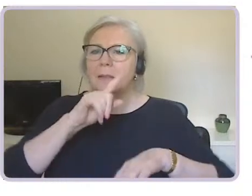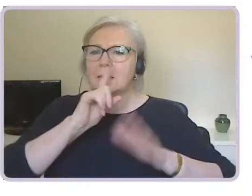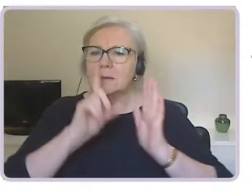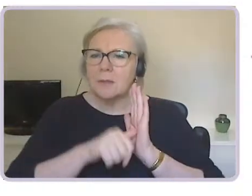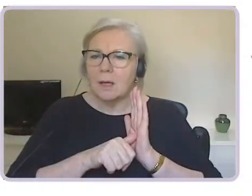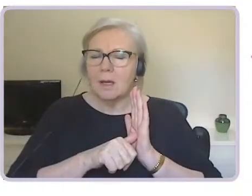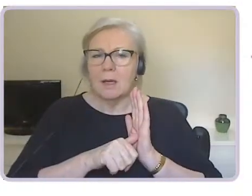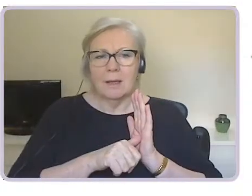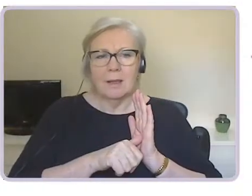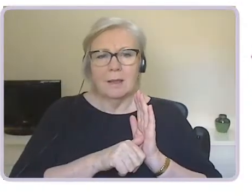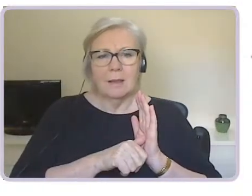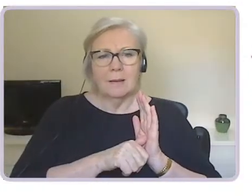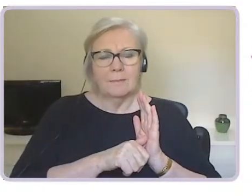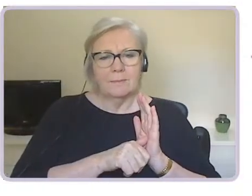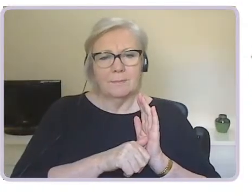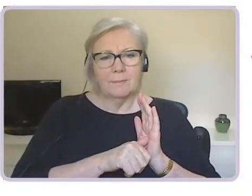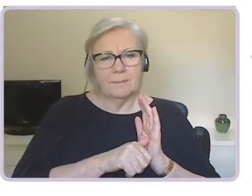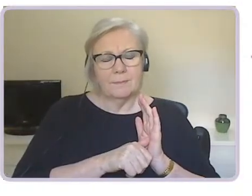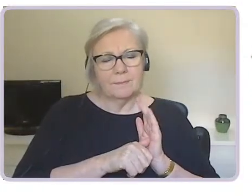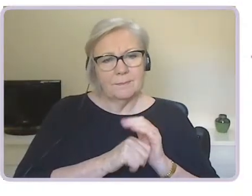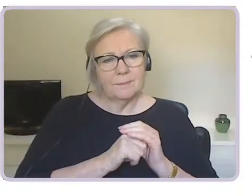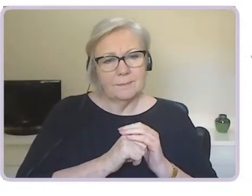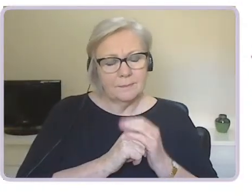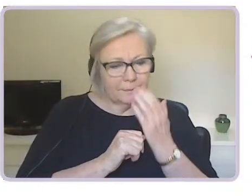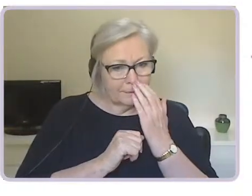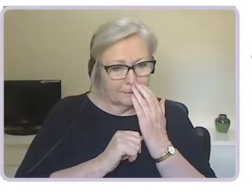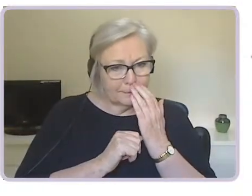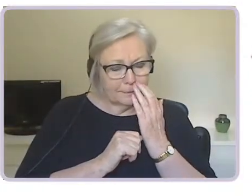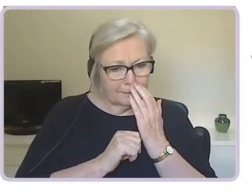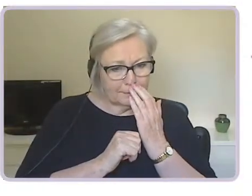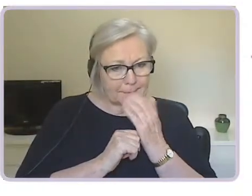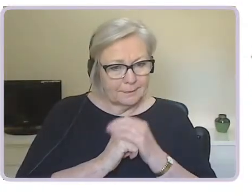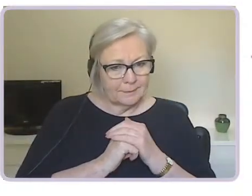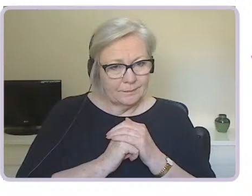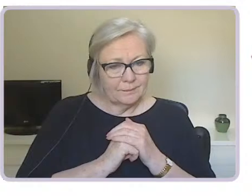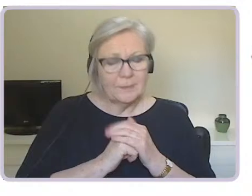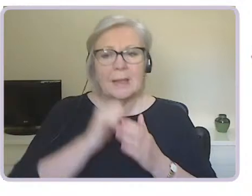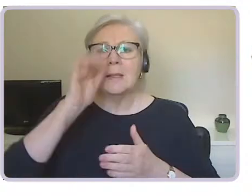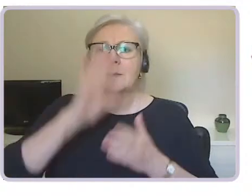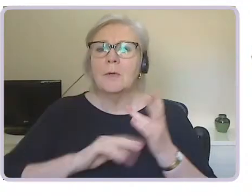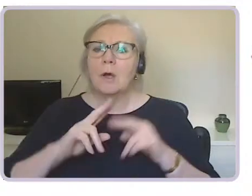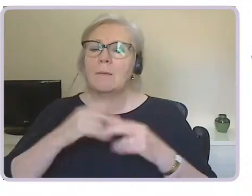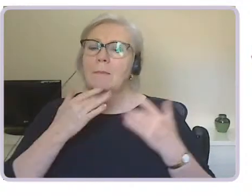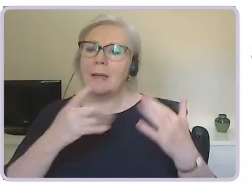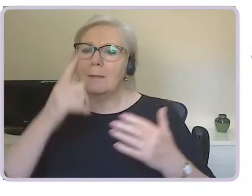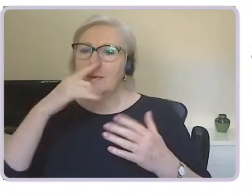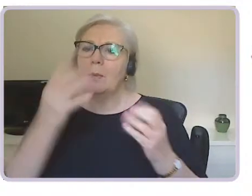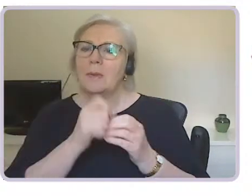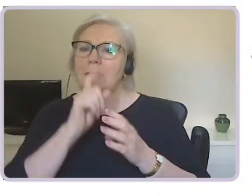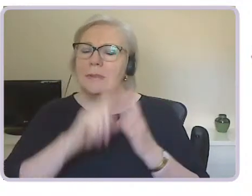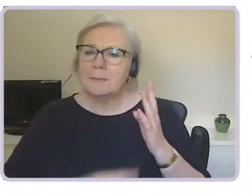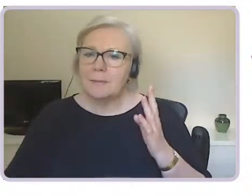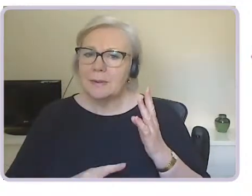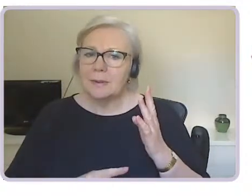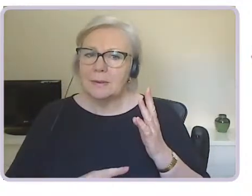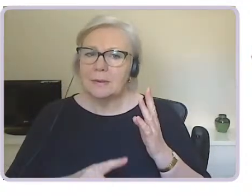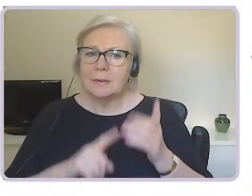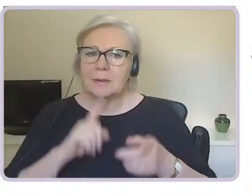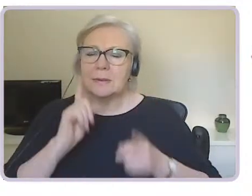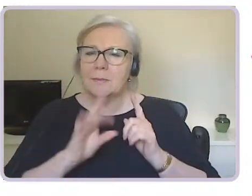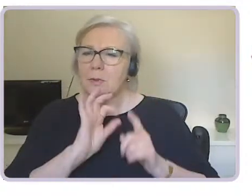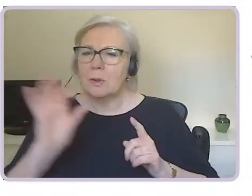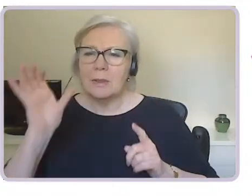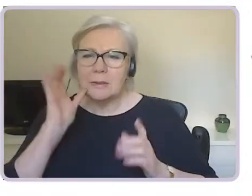parts motivated? Experience of many people with disability is not to be listened to or have our